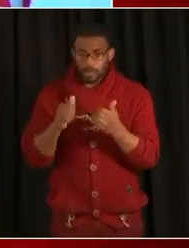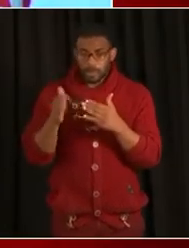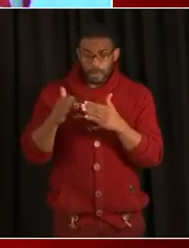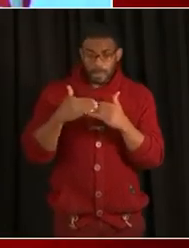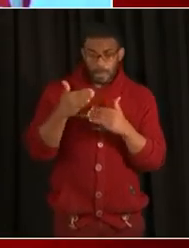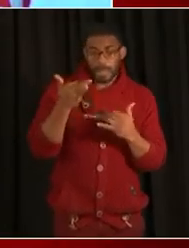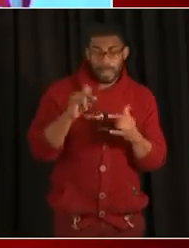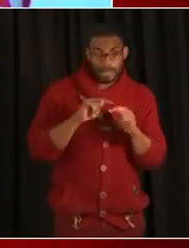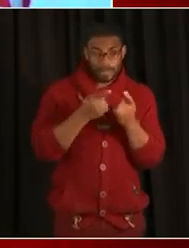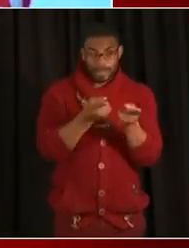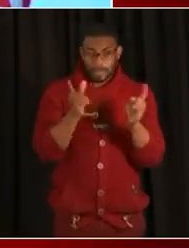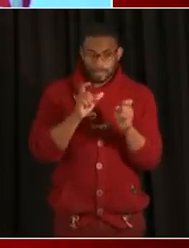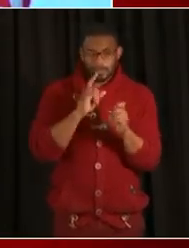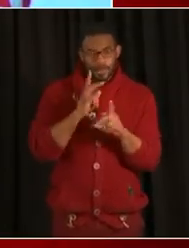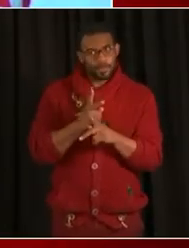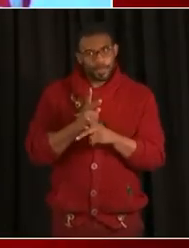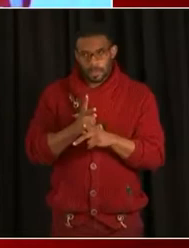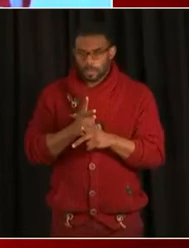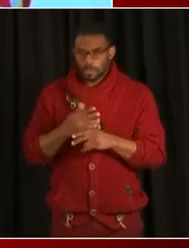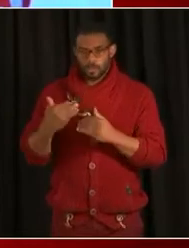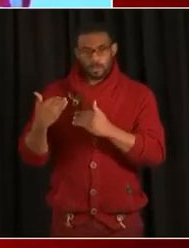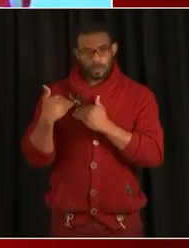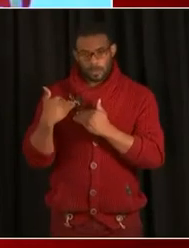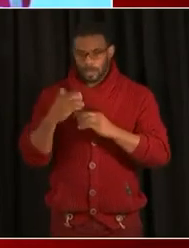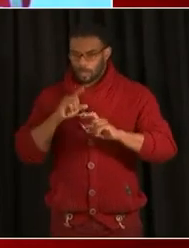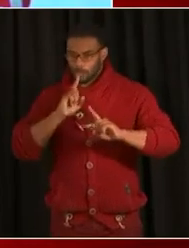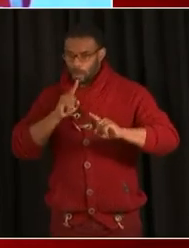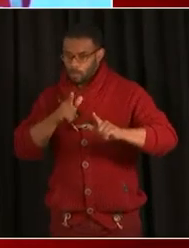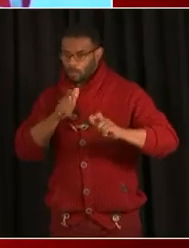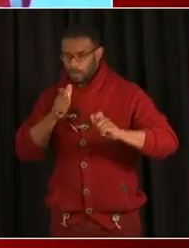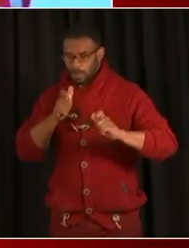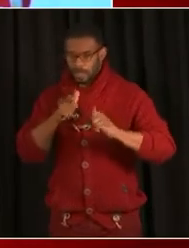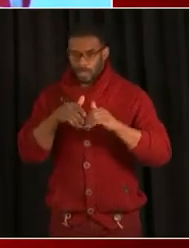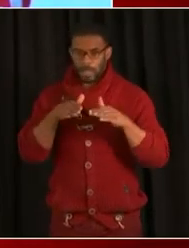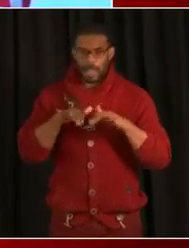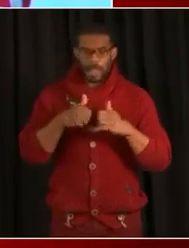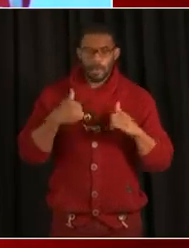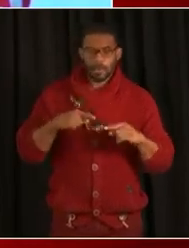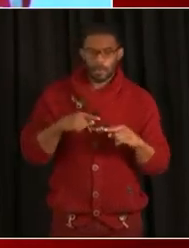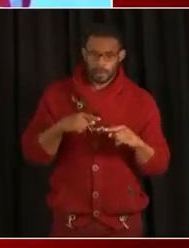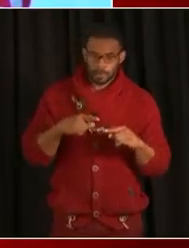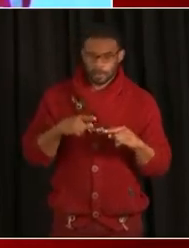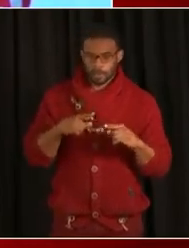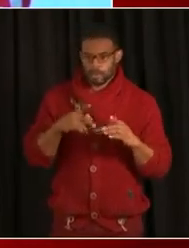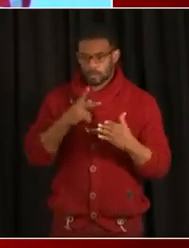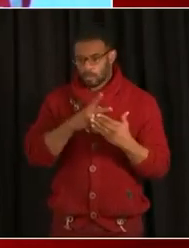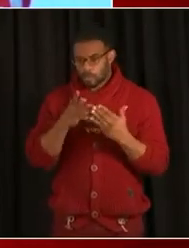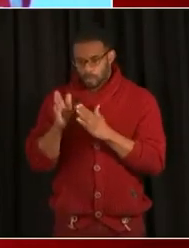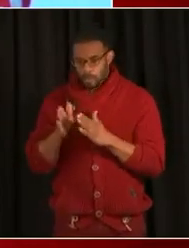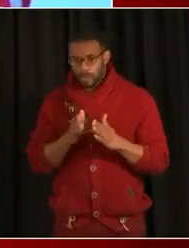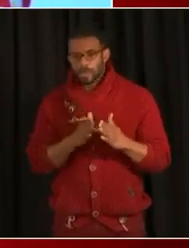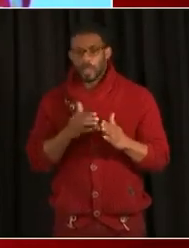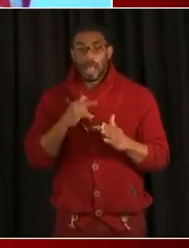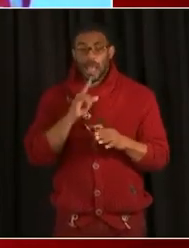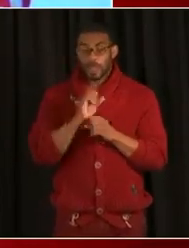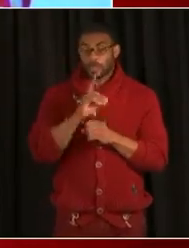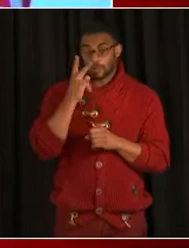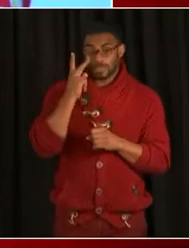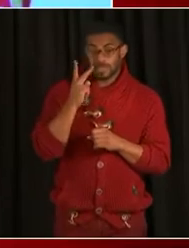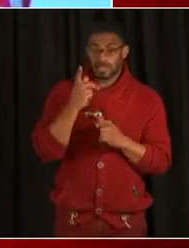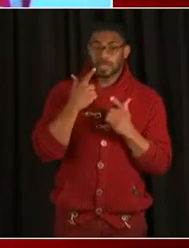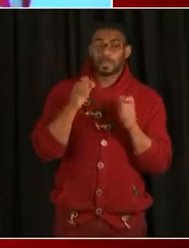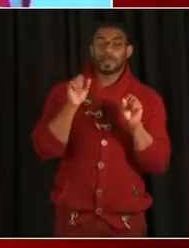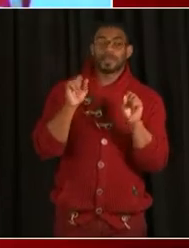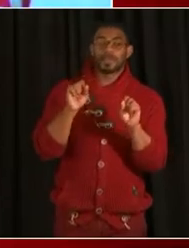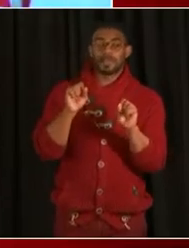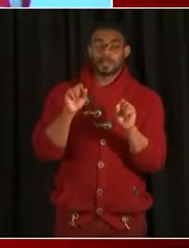now the team has to be very responsive in the way that we program. I actually do see a